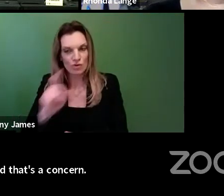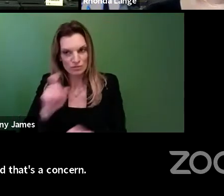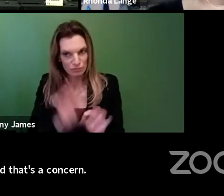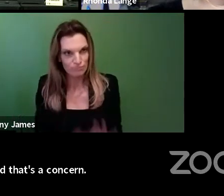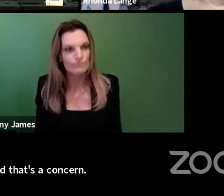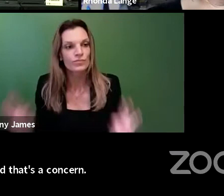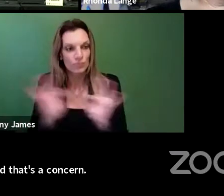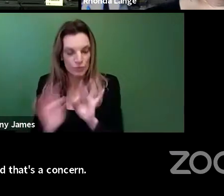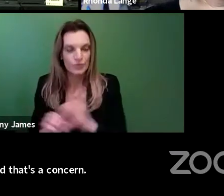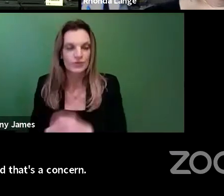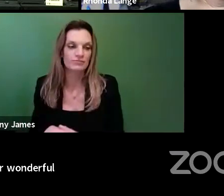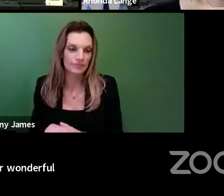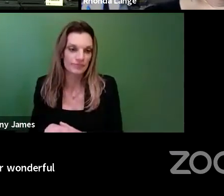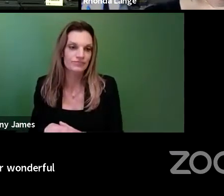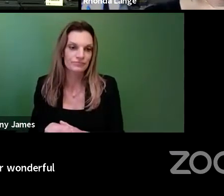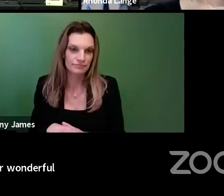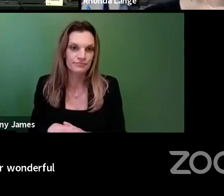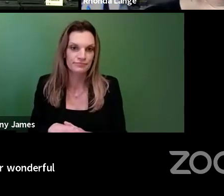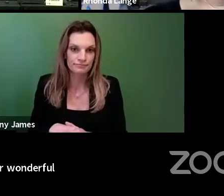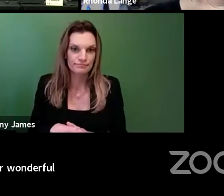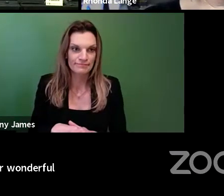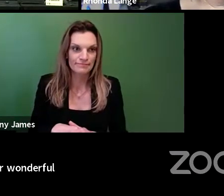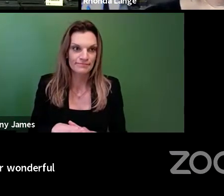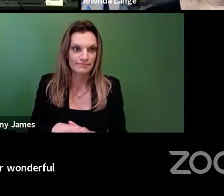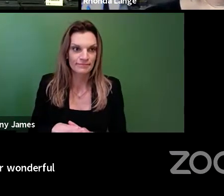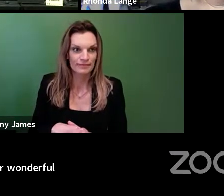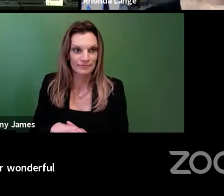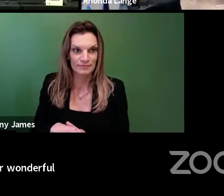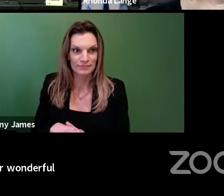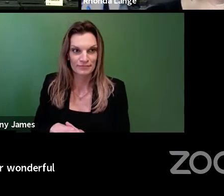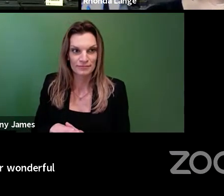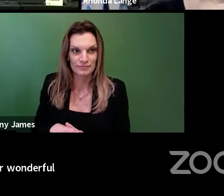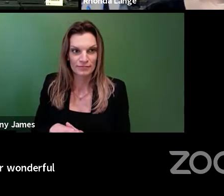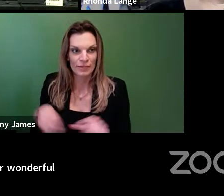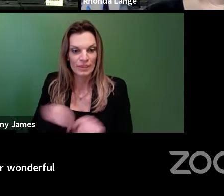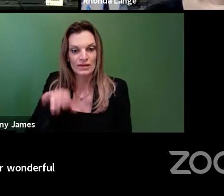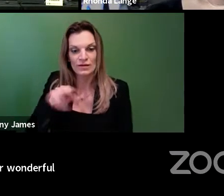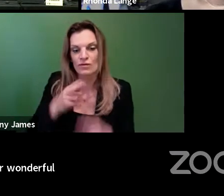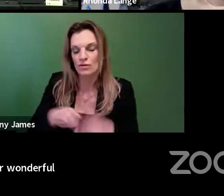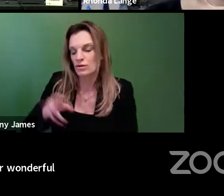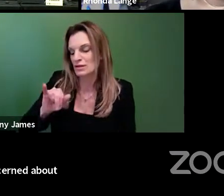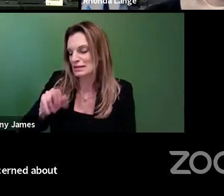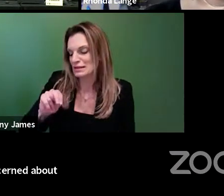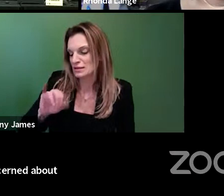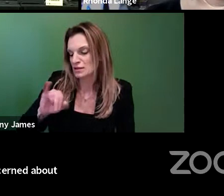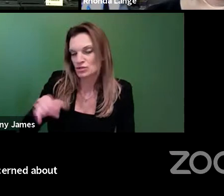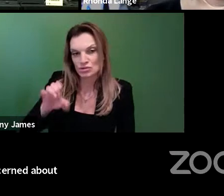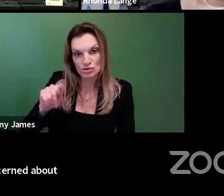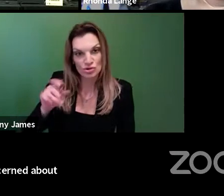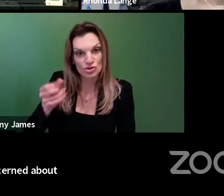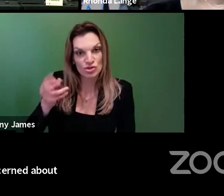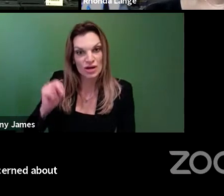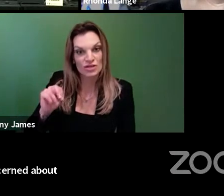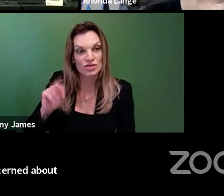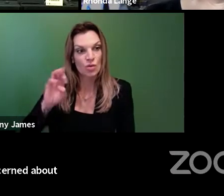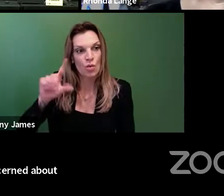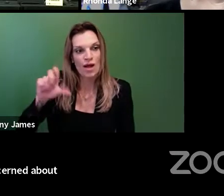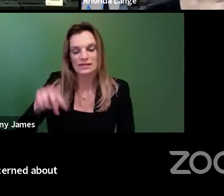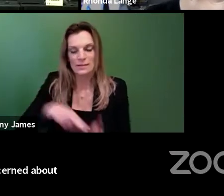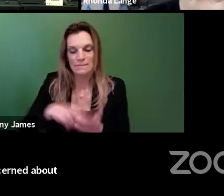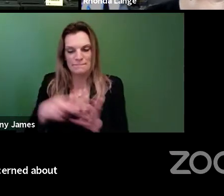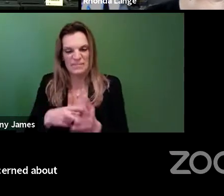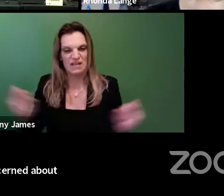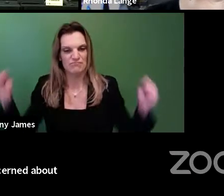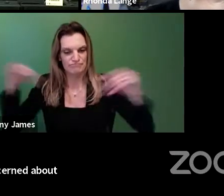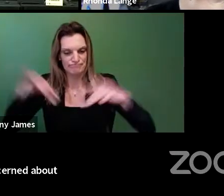watershed. And I'm concerned about injection wells in Michigan. We have a lot of them in the middle of the mitten. There's